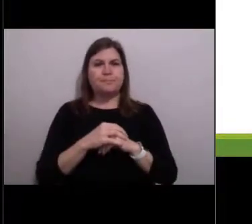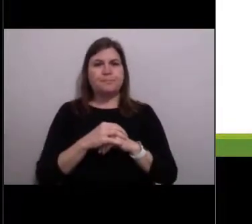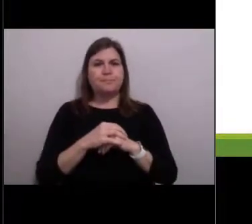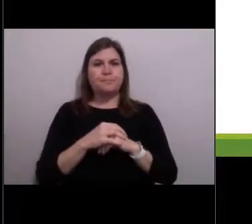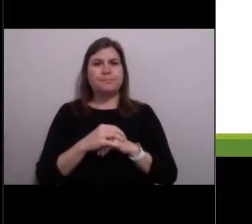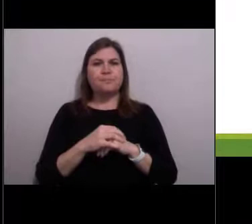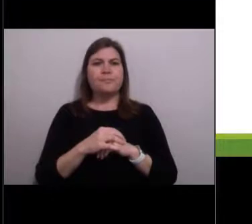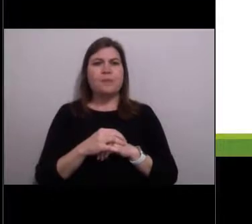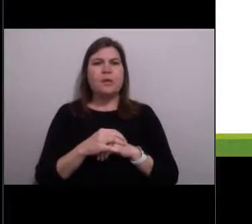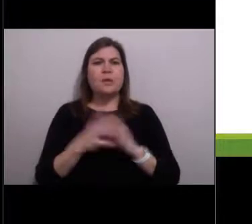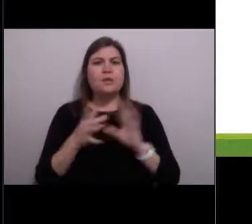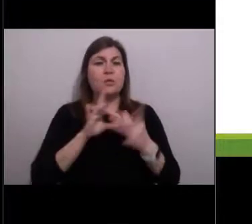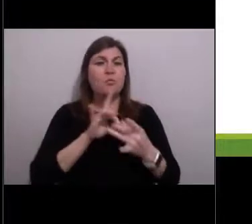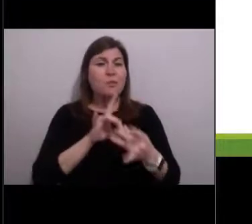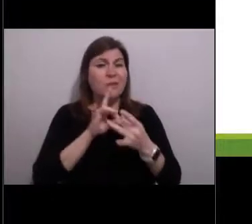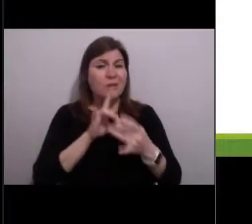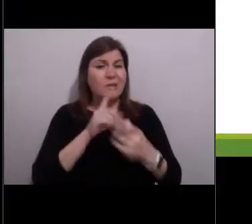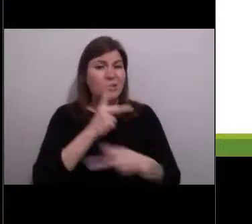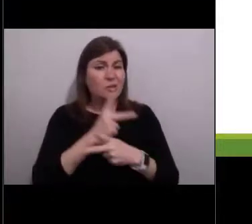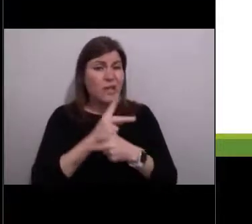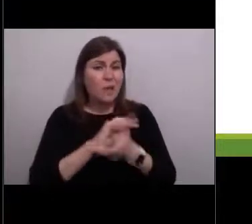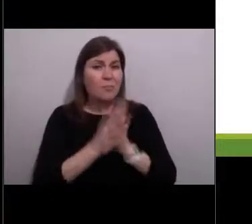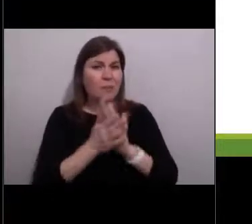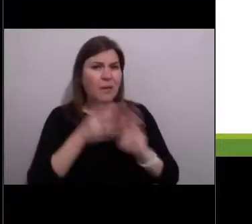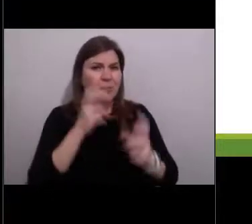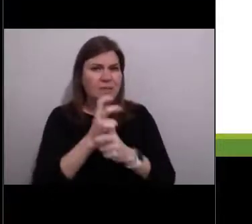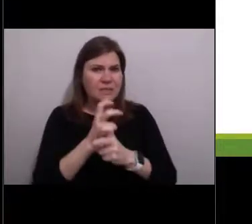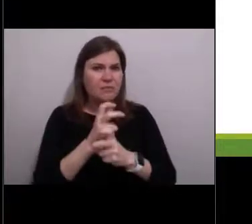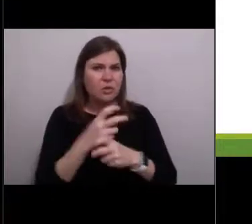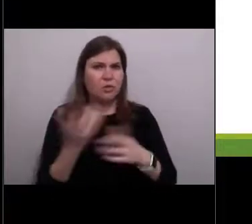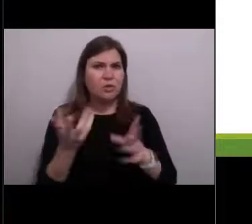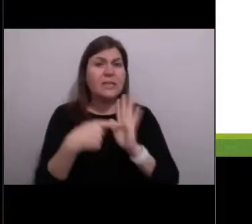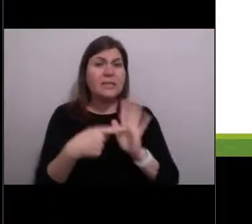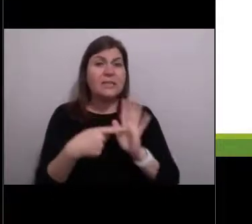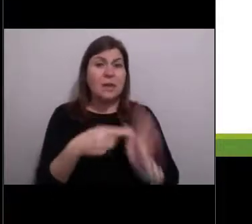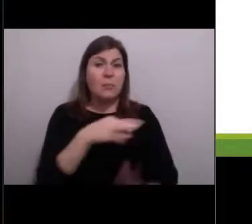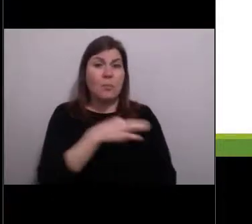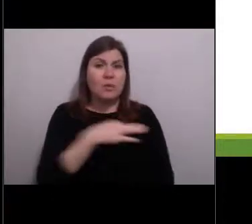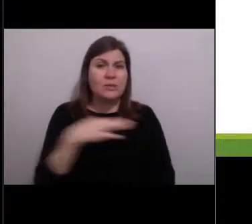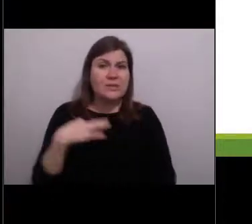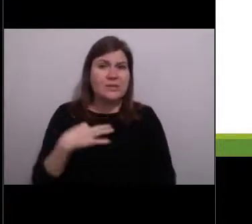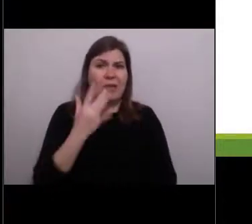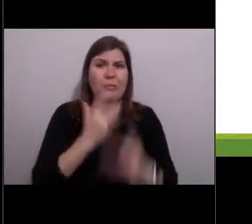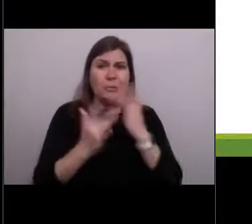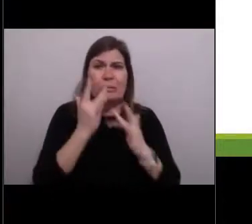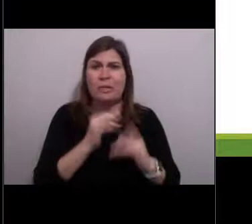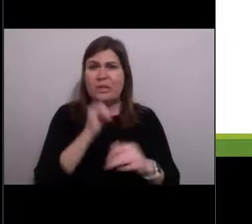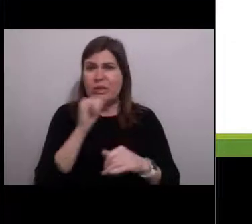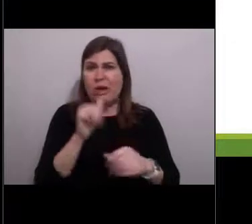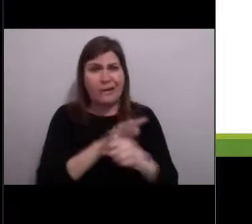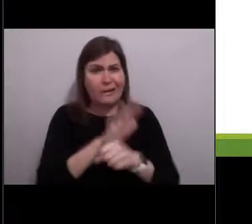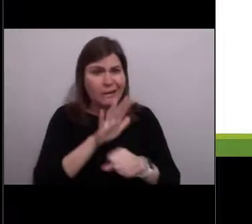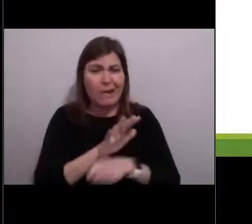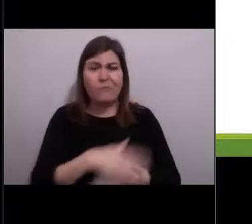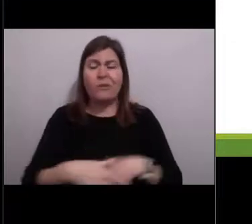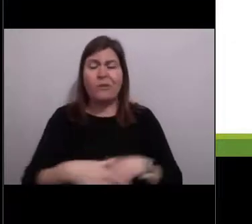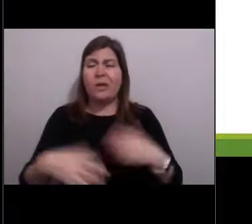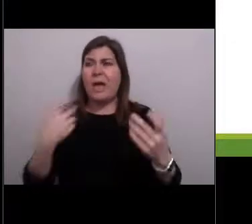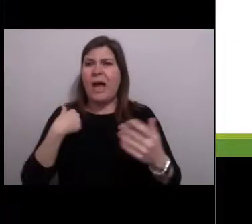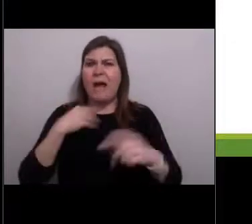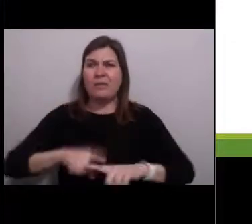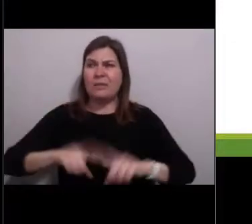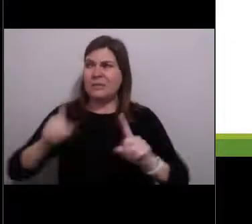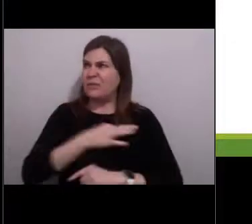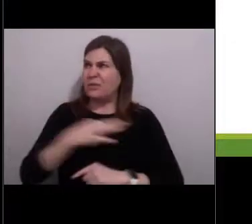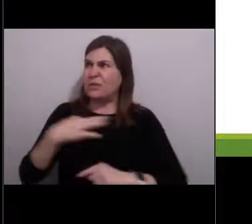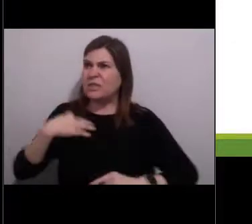difficult. Of course, we know that, and that's short staffing. That's when you don't have continuity of care. And that is, again,